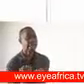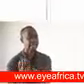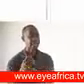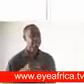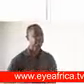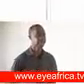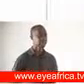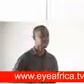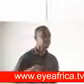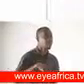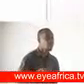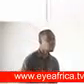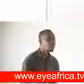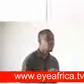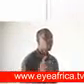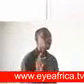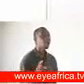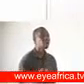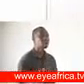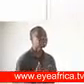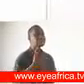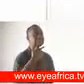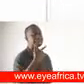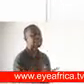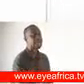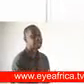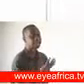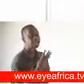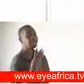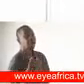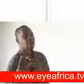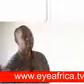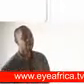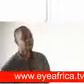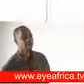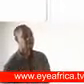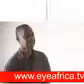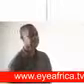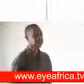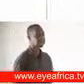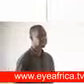Second line, P.O. Box 744,